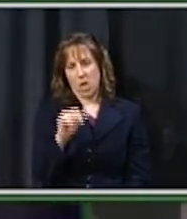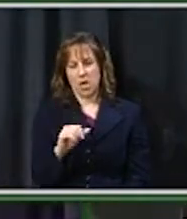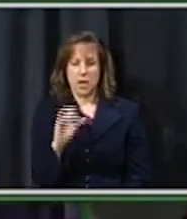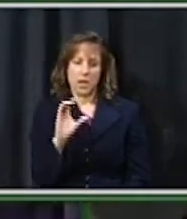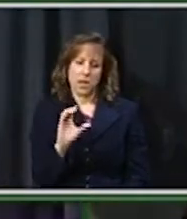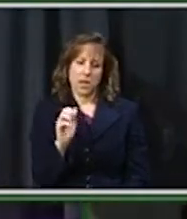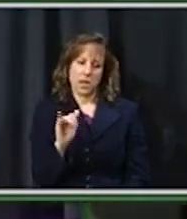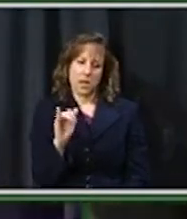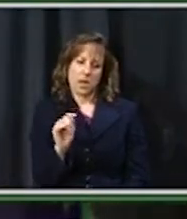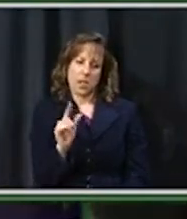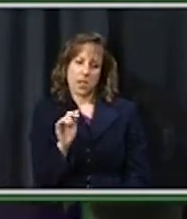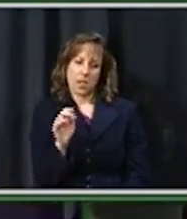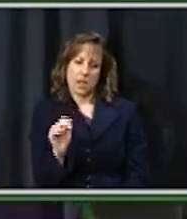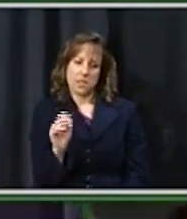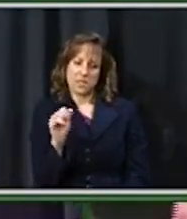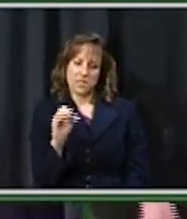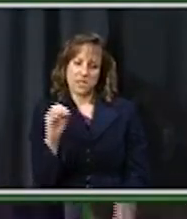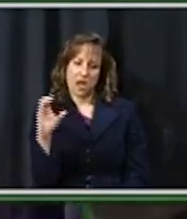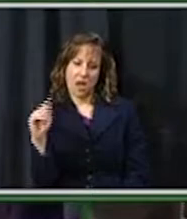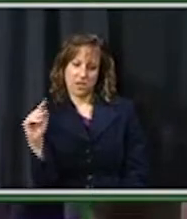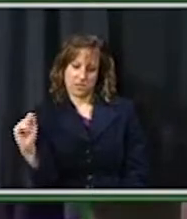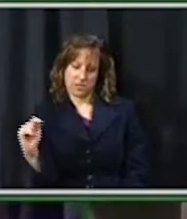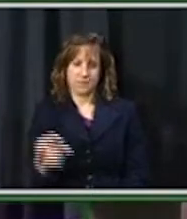Caitlin Nicole Scott.